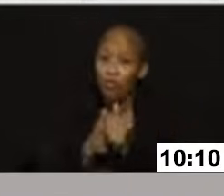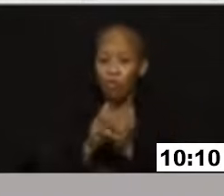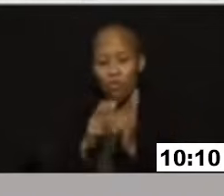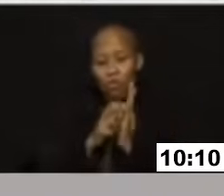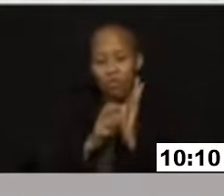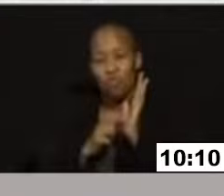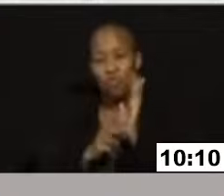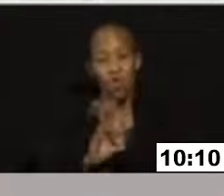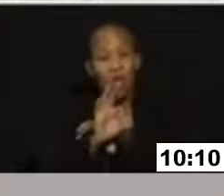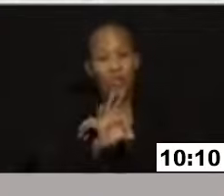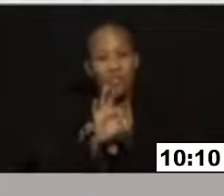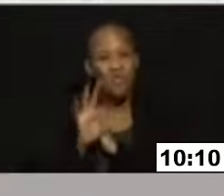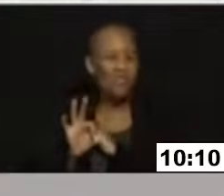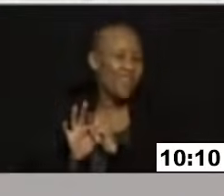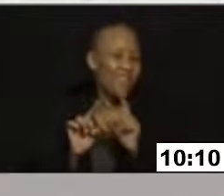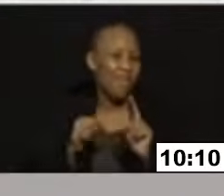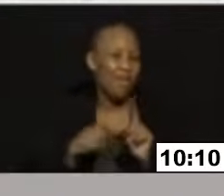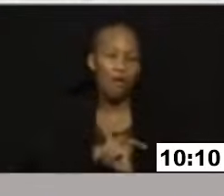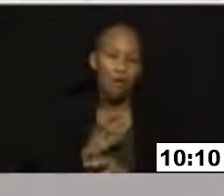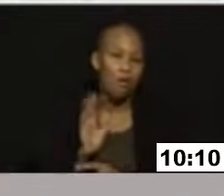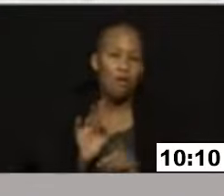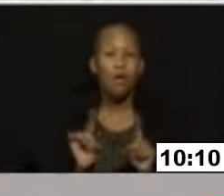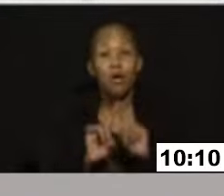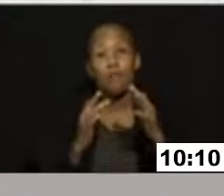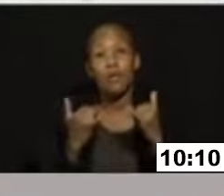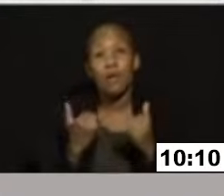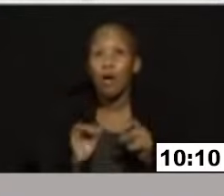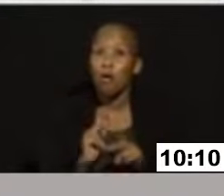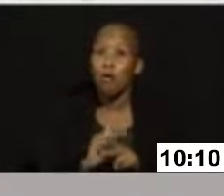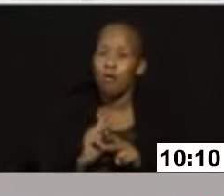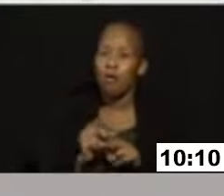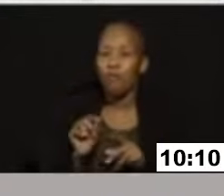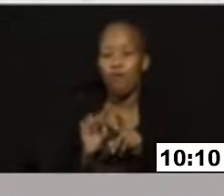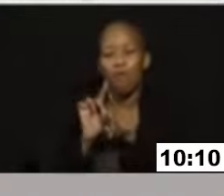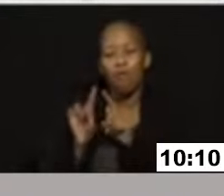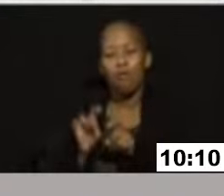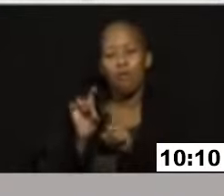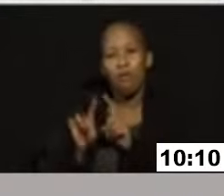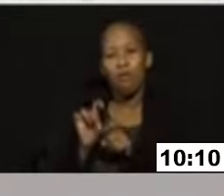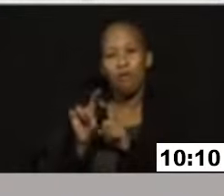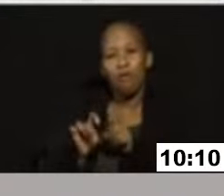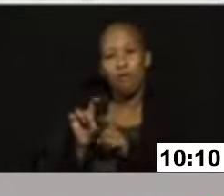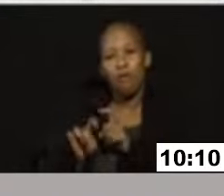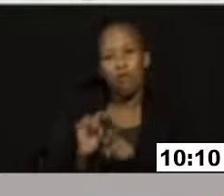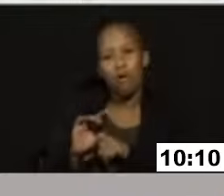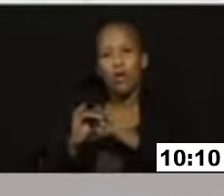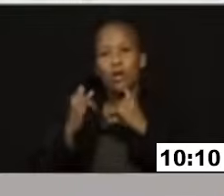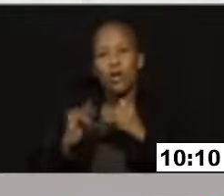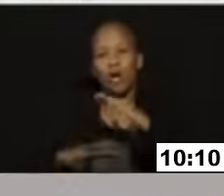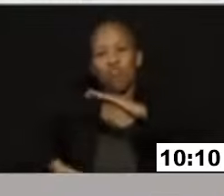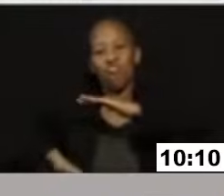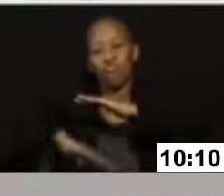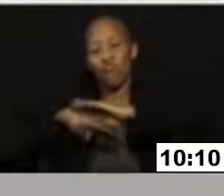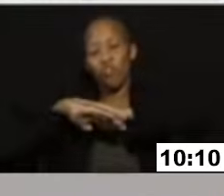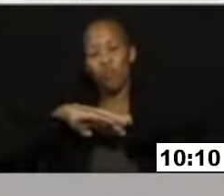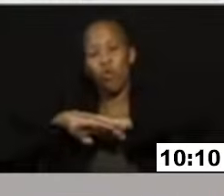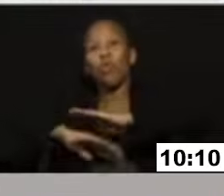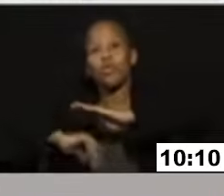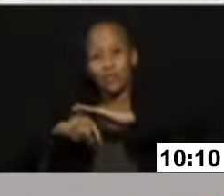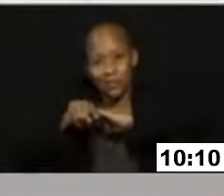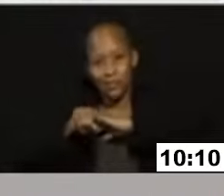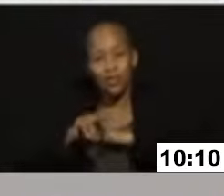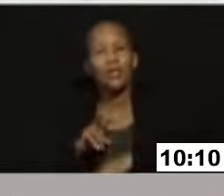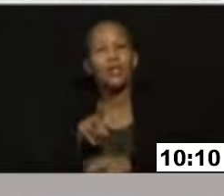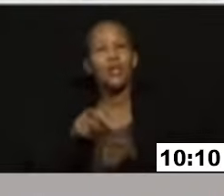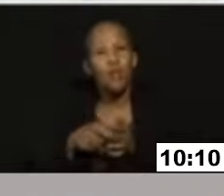not competent for the application for cross-examination to be brought. The threshold requirement, call it a threshold requirement,